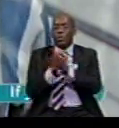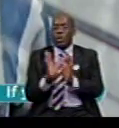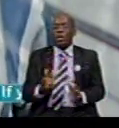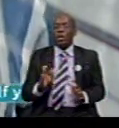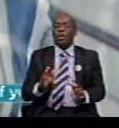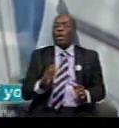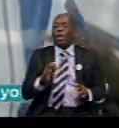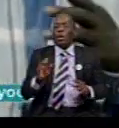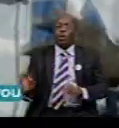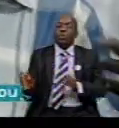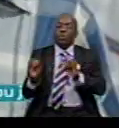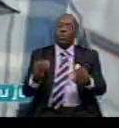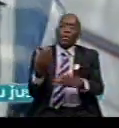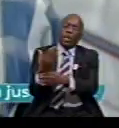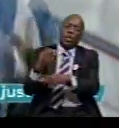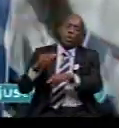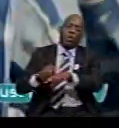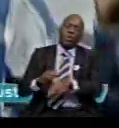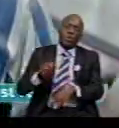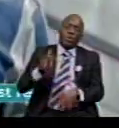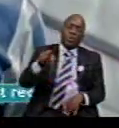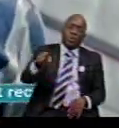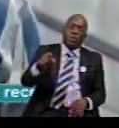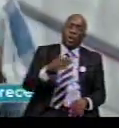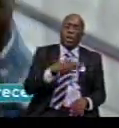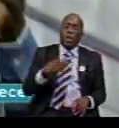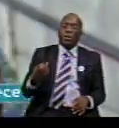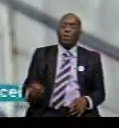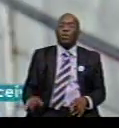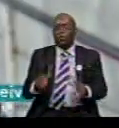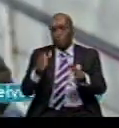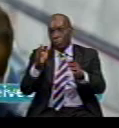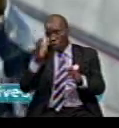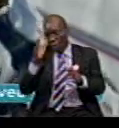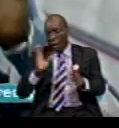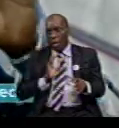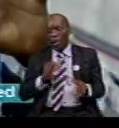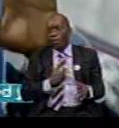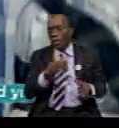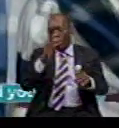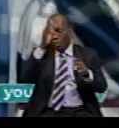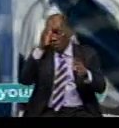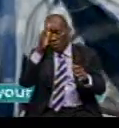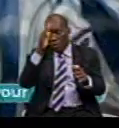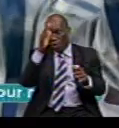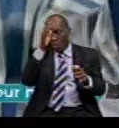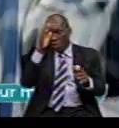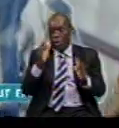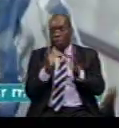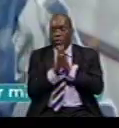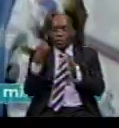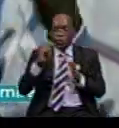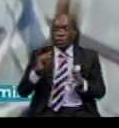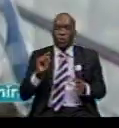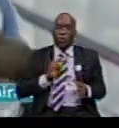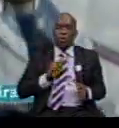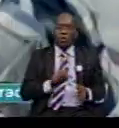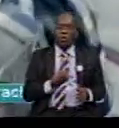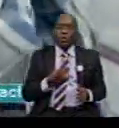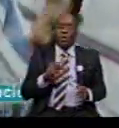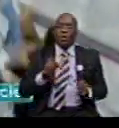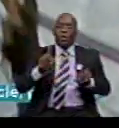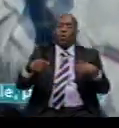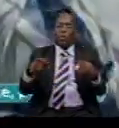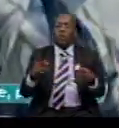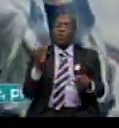by the grace of God, I went home. When I got home, actually, I went to my the bedroom. I